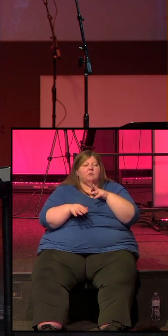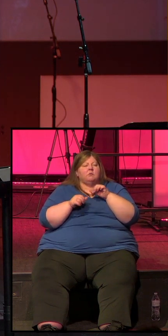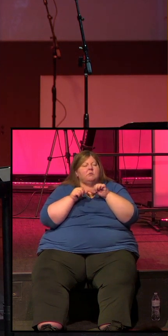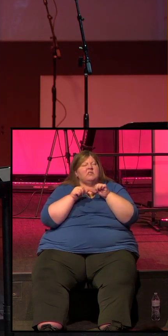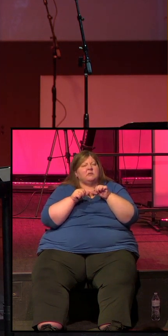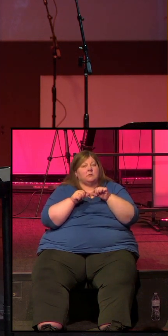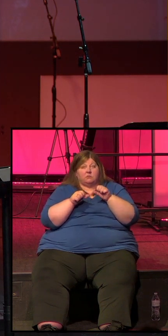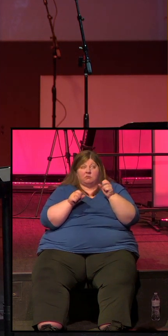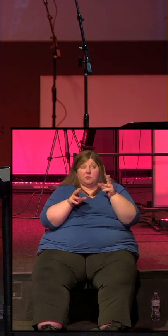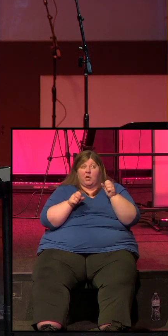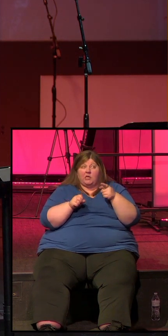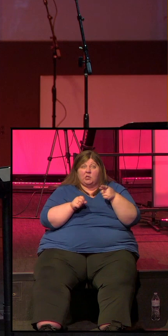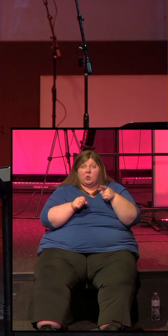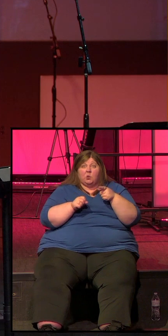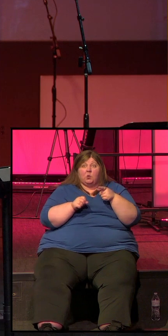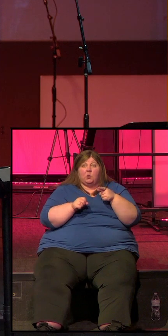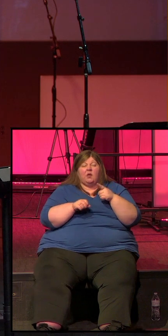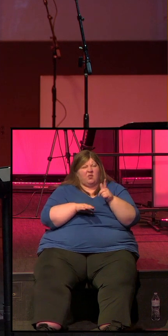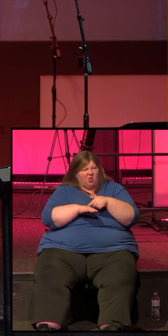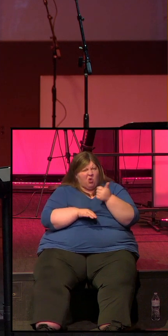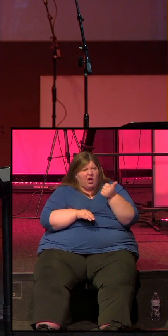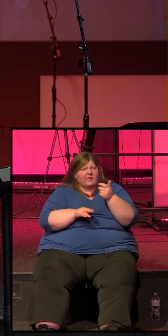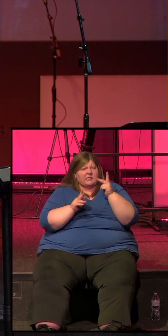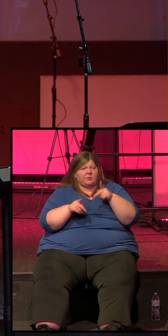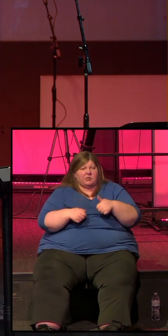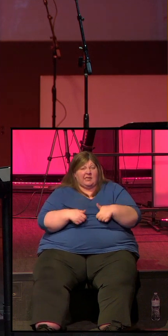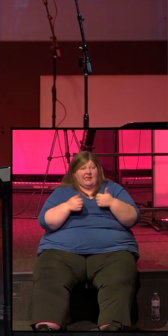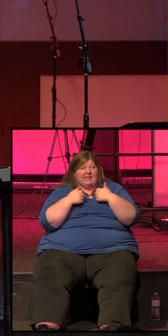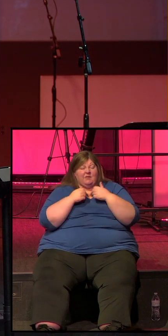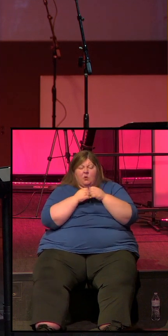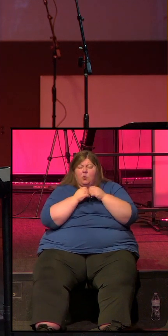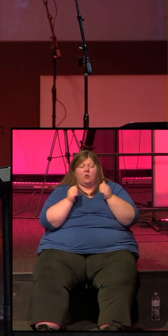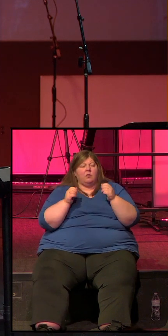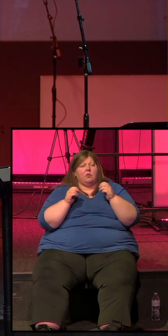It'll surprise you. The longest somebody has survived